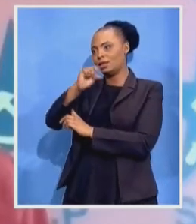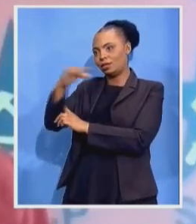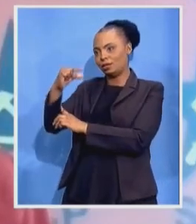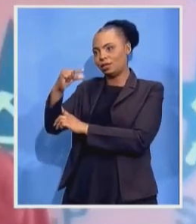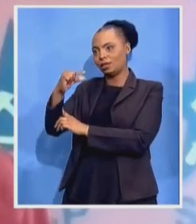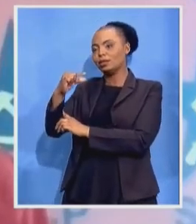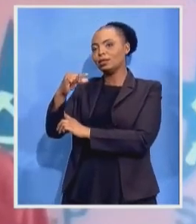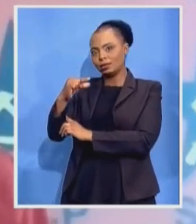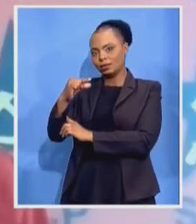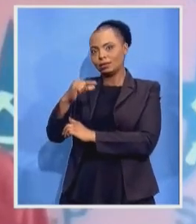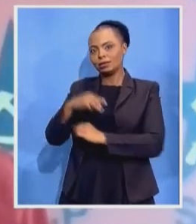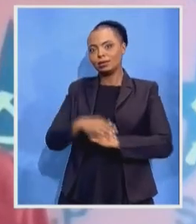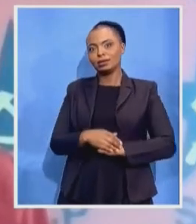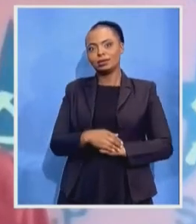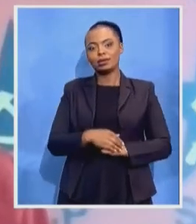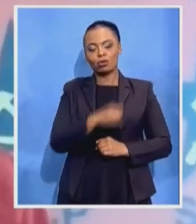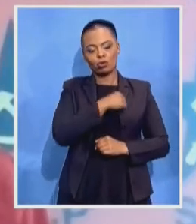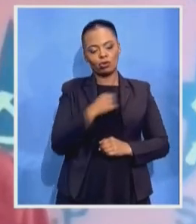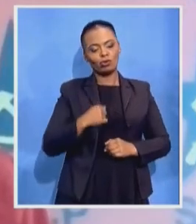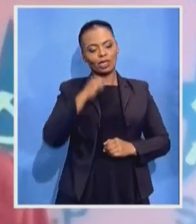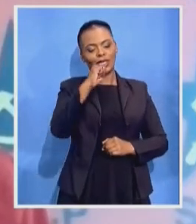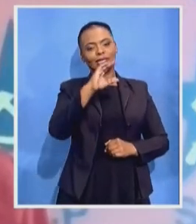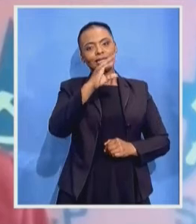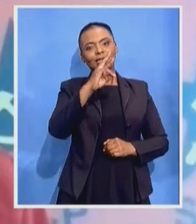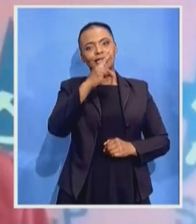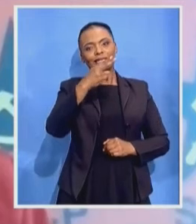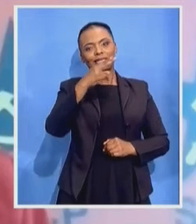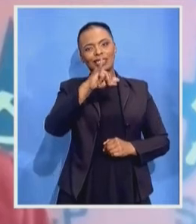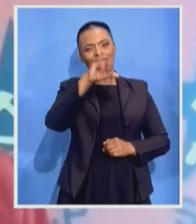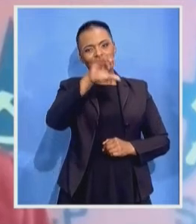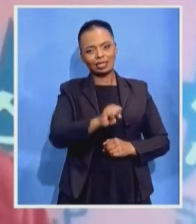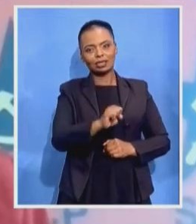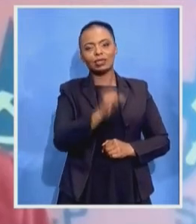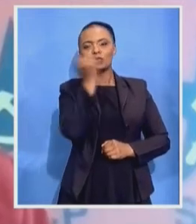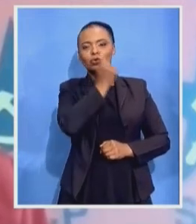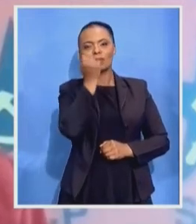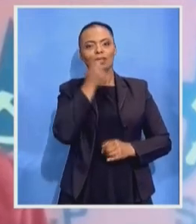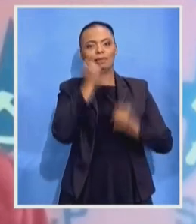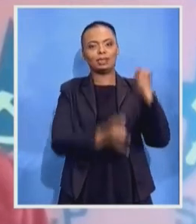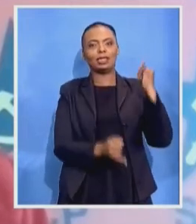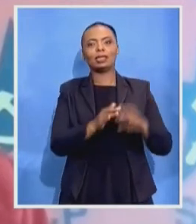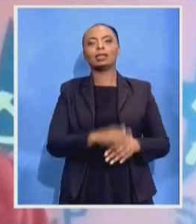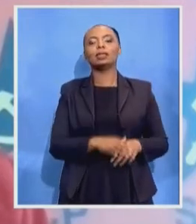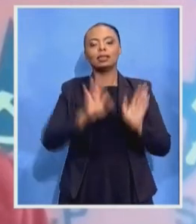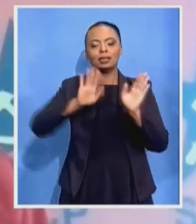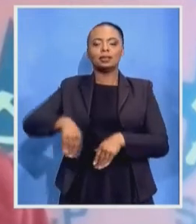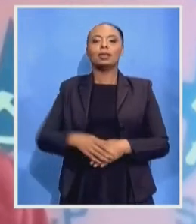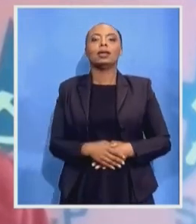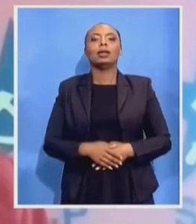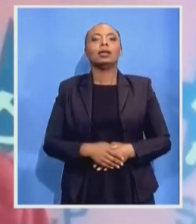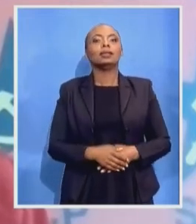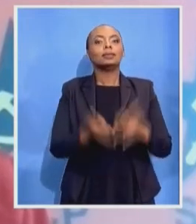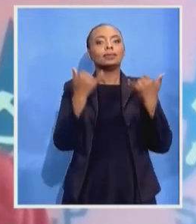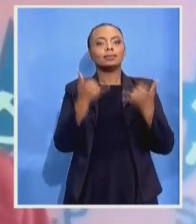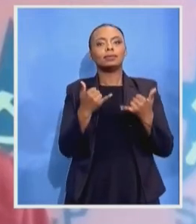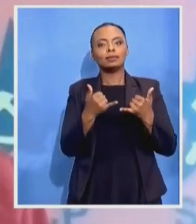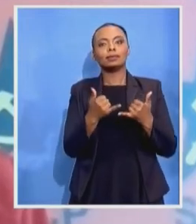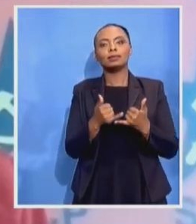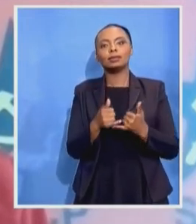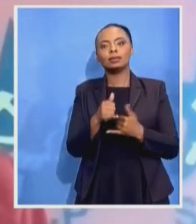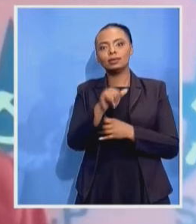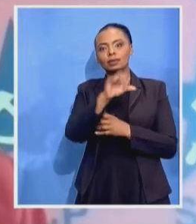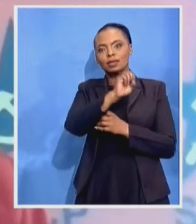is the slip of the tongue. Let me allow you, as National Office Bearers of the SACP, to answer the two important, the